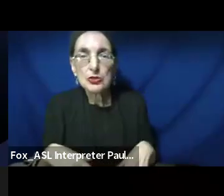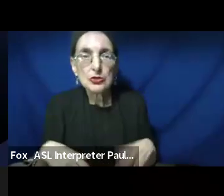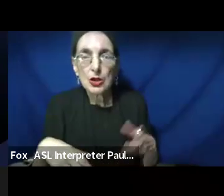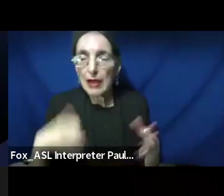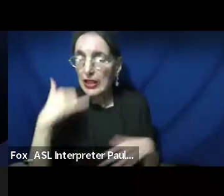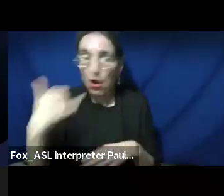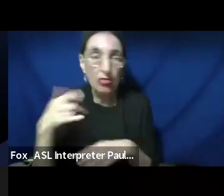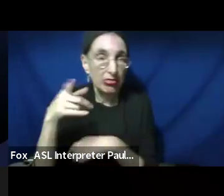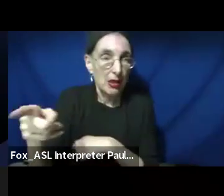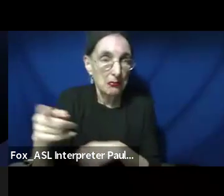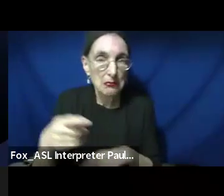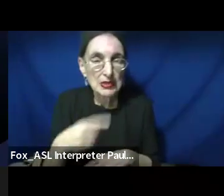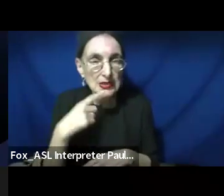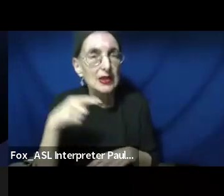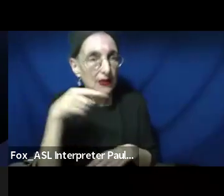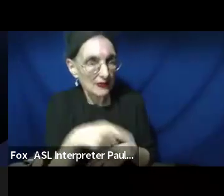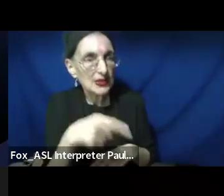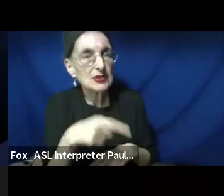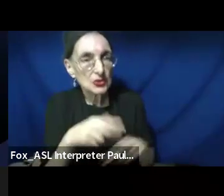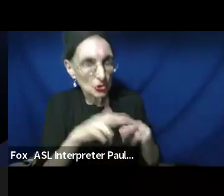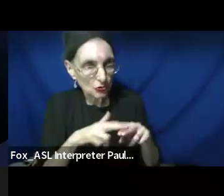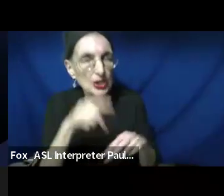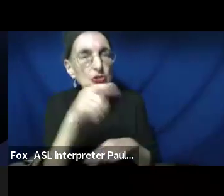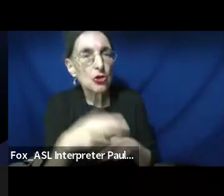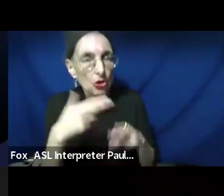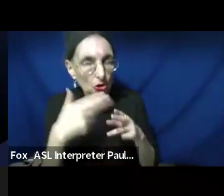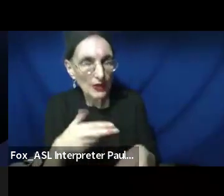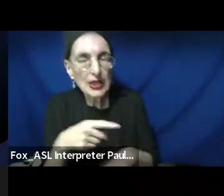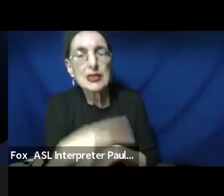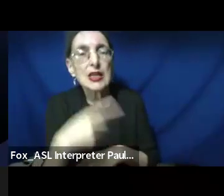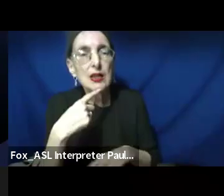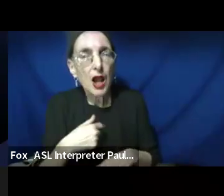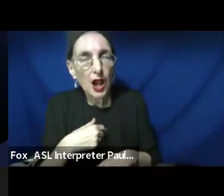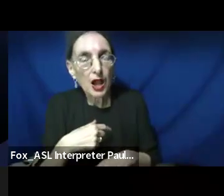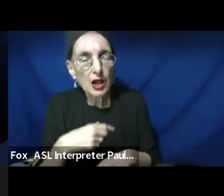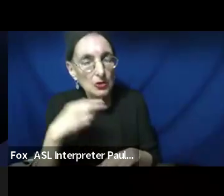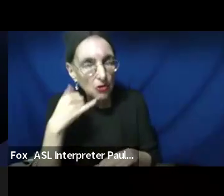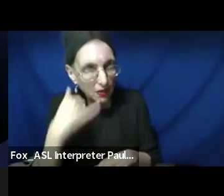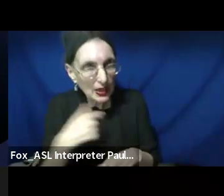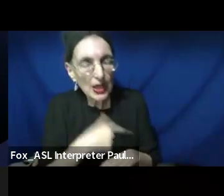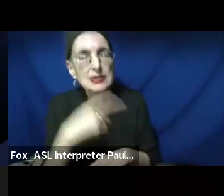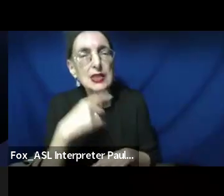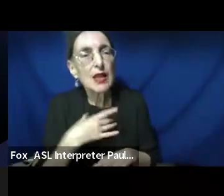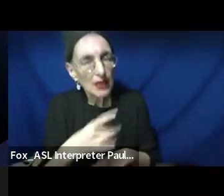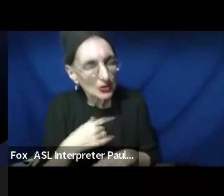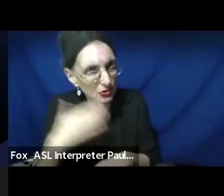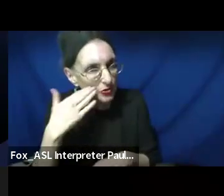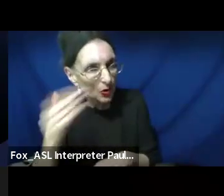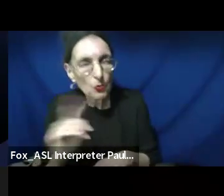is, and they were like, this is the train you're calling. And I was like, yeah, I'd like to know more about which places I can get to, you know,